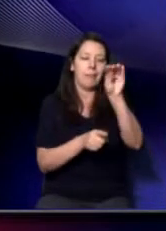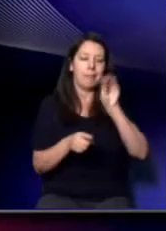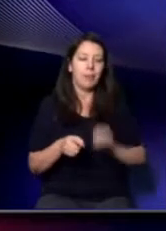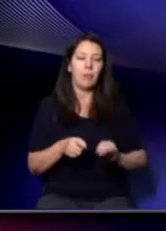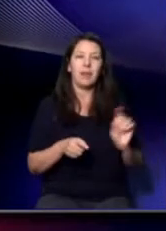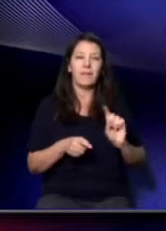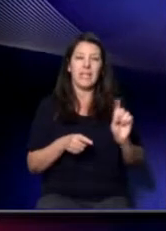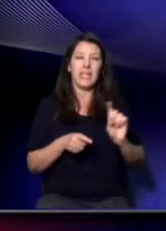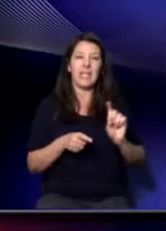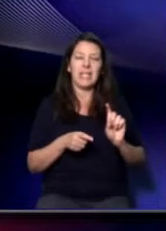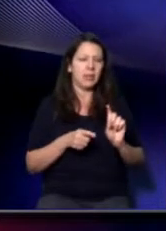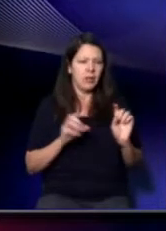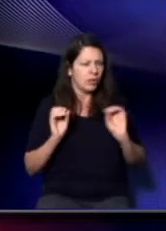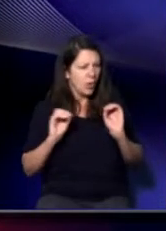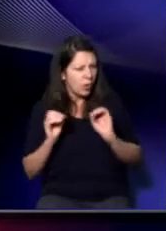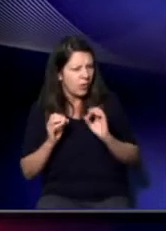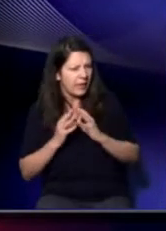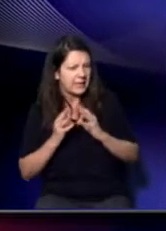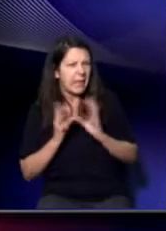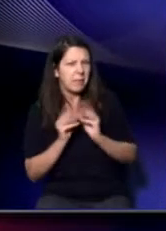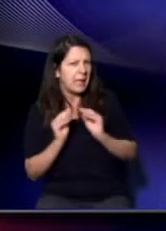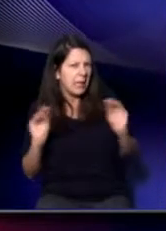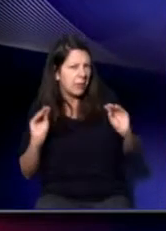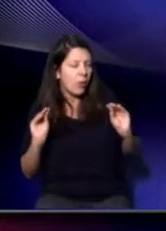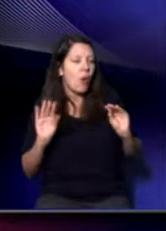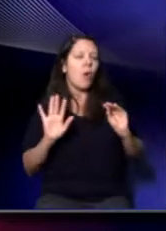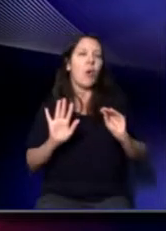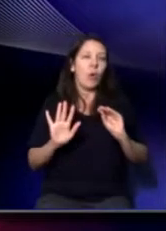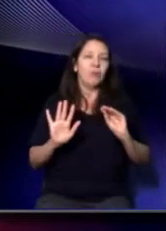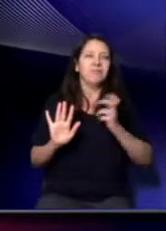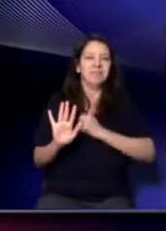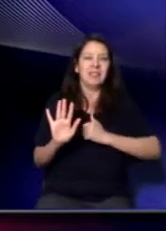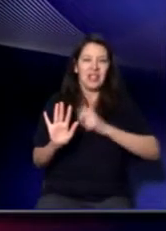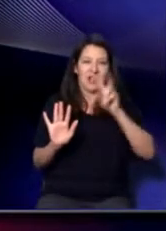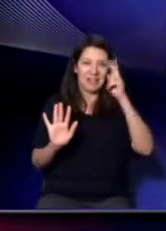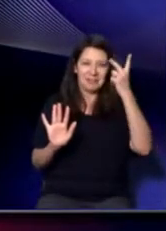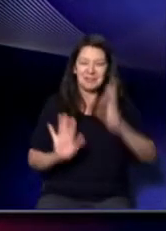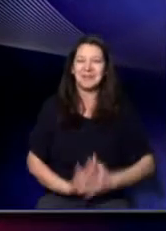There's no Flagstaff meeting on the... Oh, okay, I'm sorry.